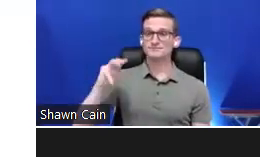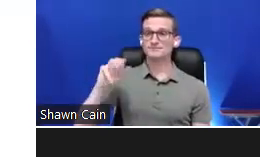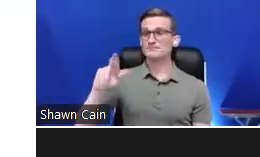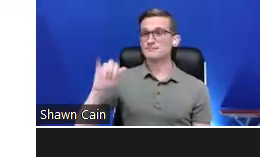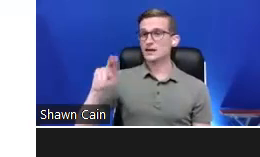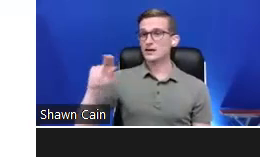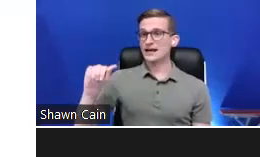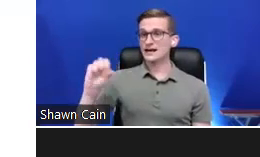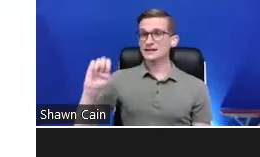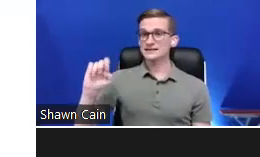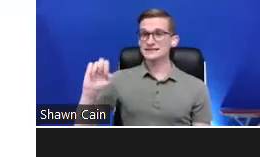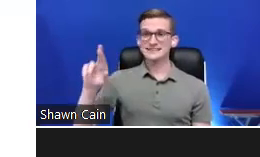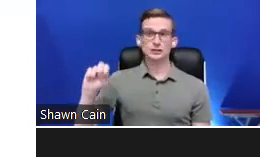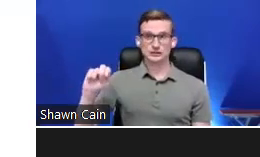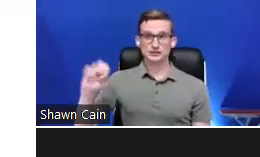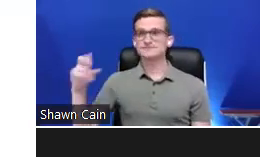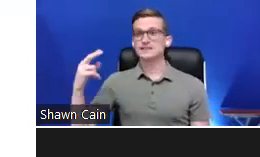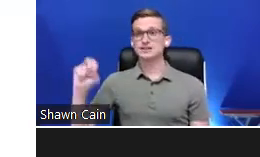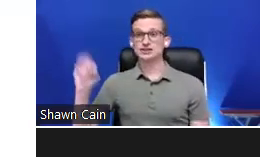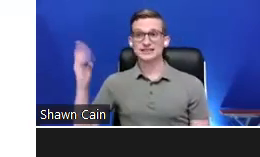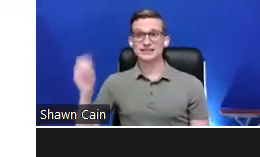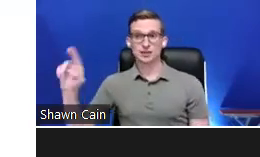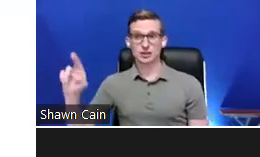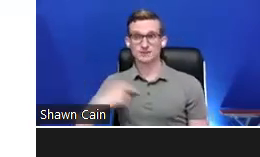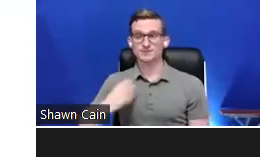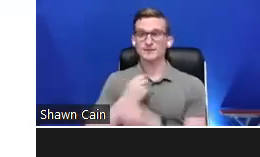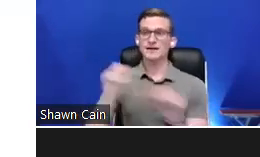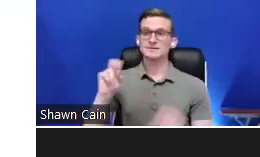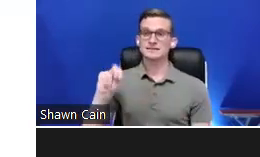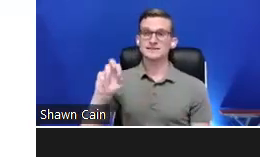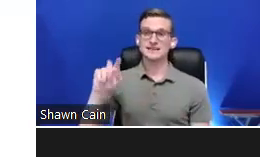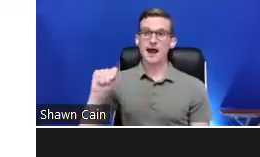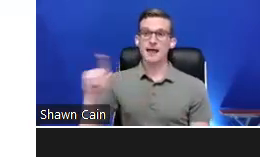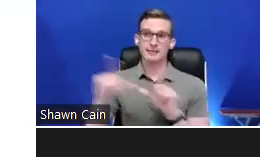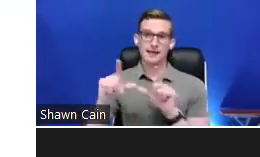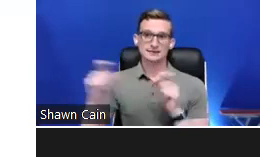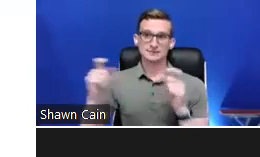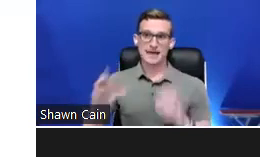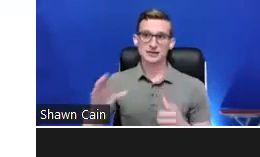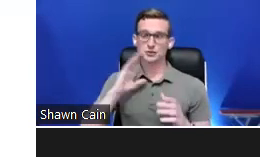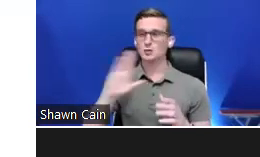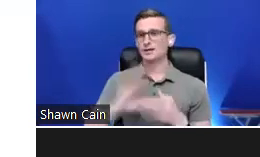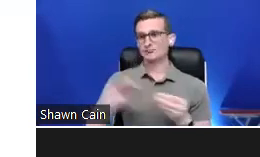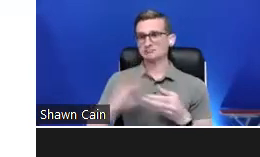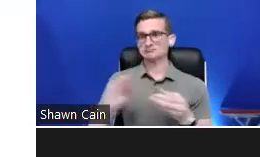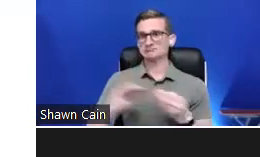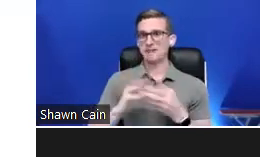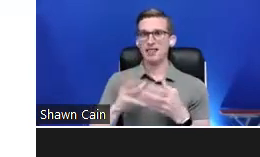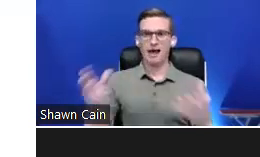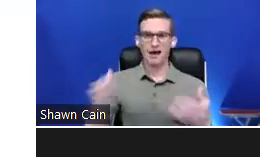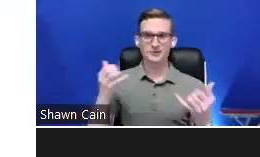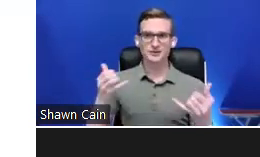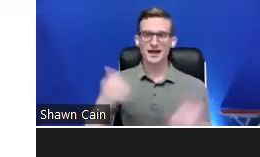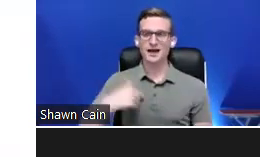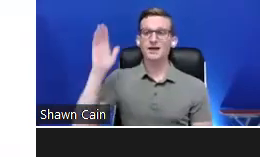My pronouns are she, her, and I'm one of the Safety Net licensing managers that will be talking quite a bit today. I'll be presenting